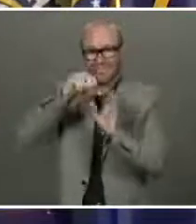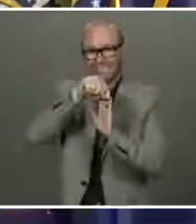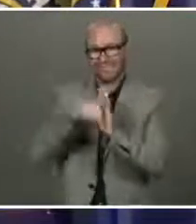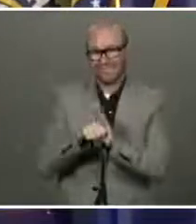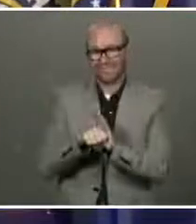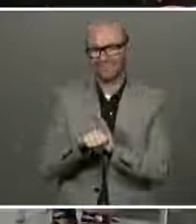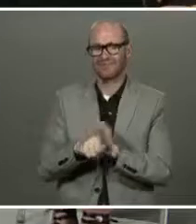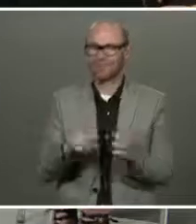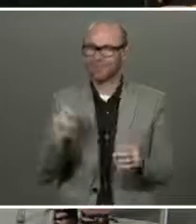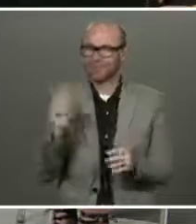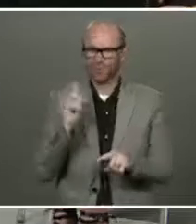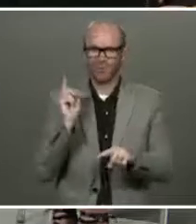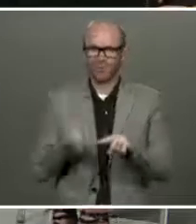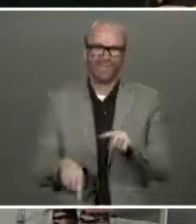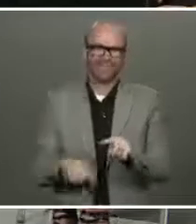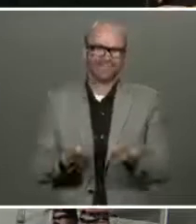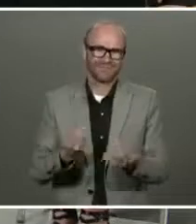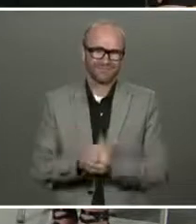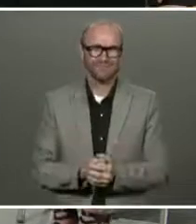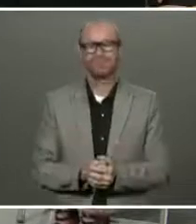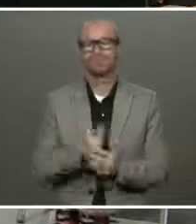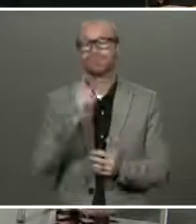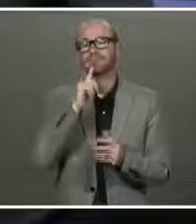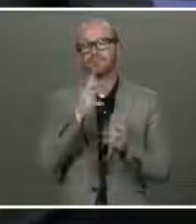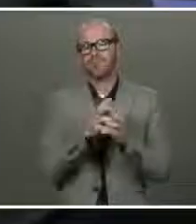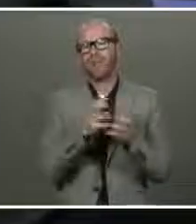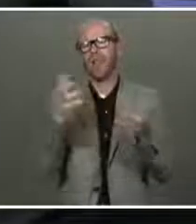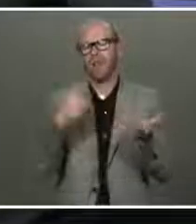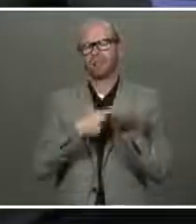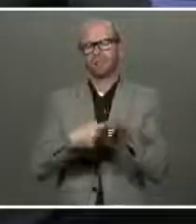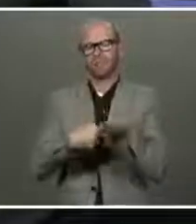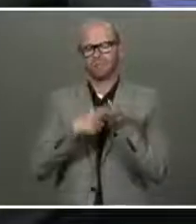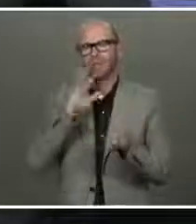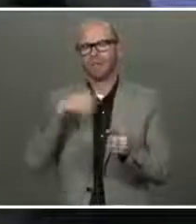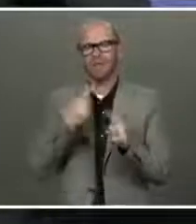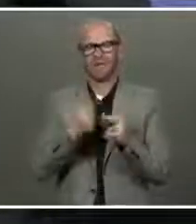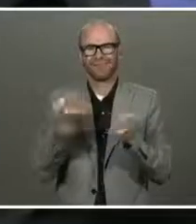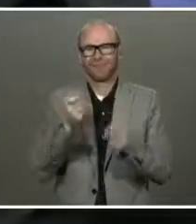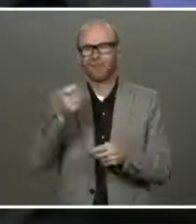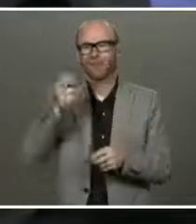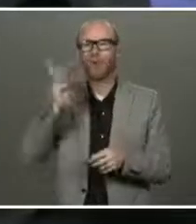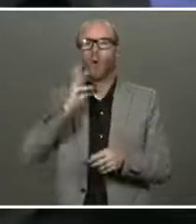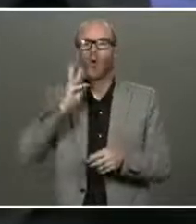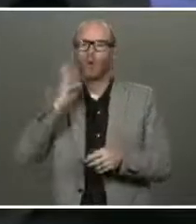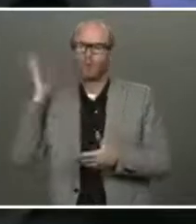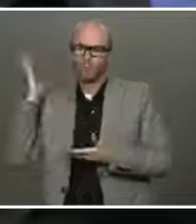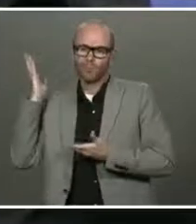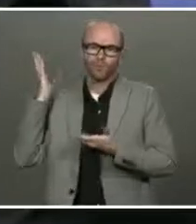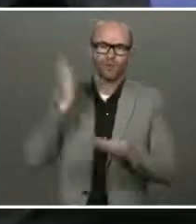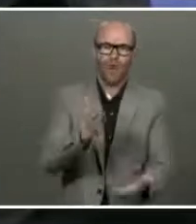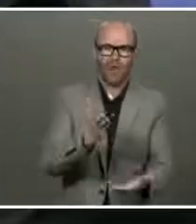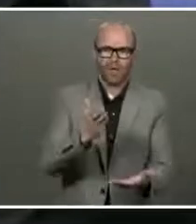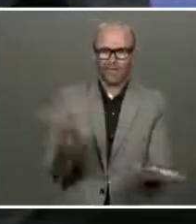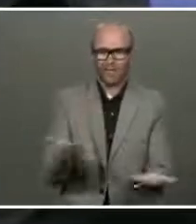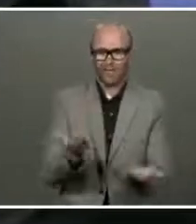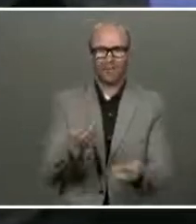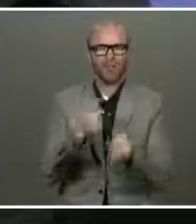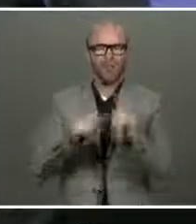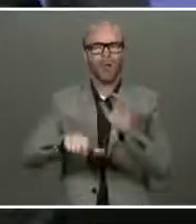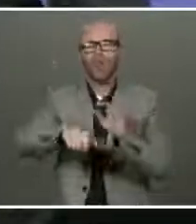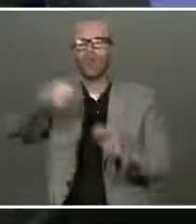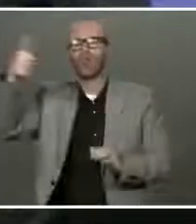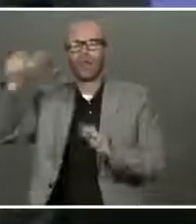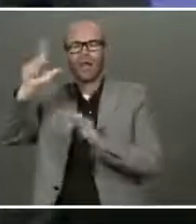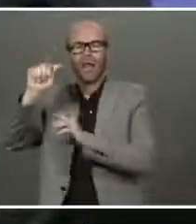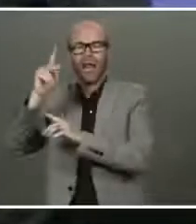lot of discussions about piping water Sure. into the state from out of state, to southern Utah, to the Great Salt Lake, to other portions of Utah. But